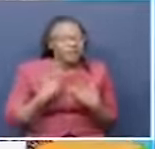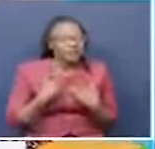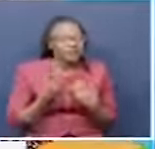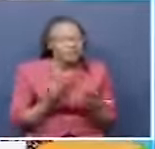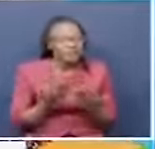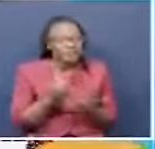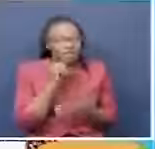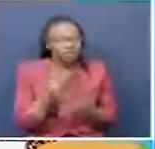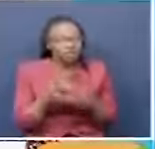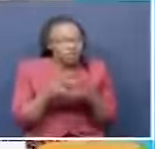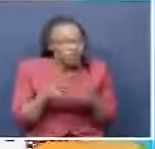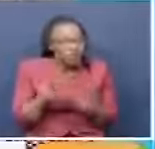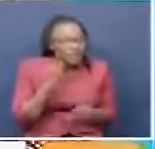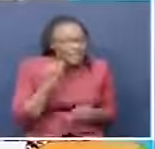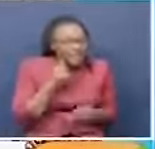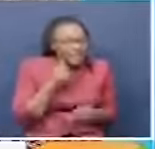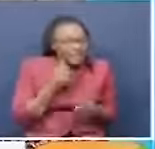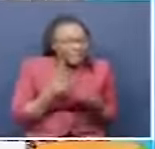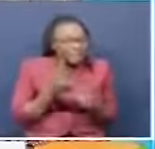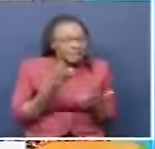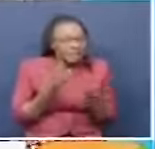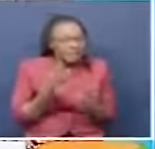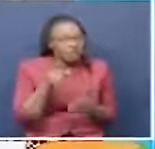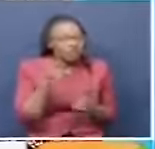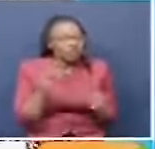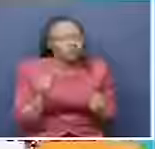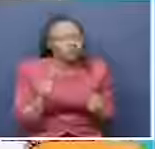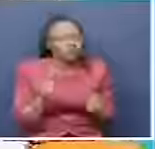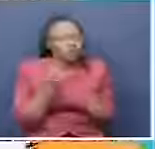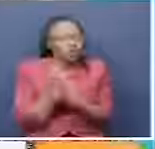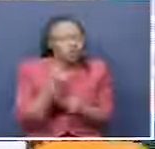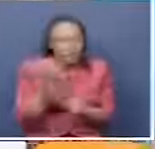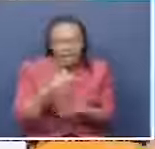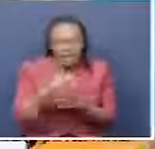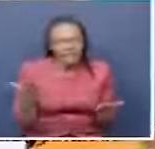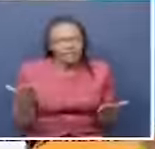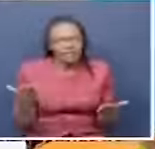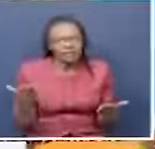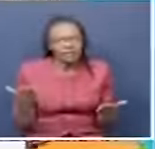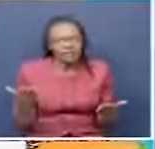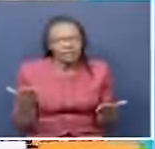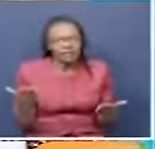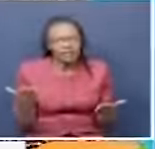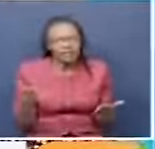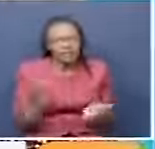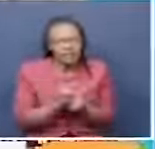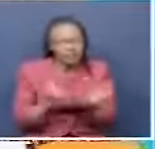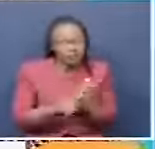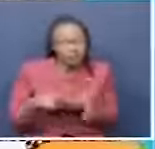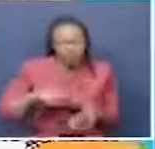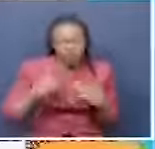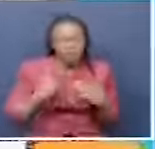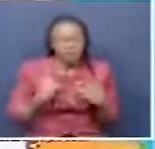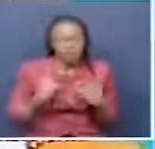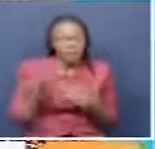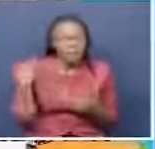nice. That unless you're the president, any other deal can be thrown out immediately the other guy gets in. That's the problem we tend to have. That I